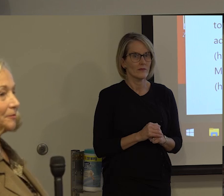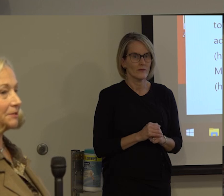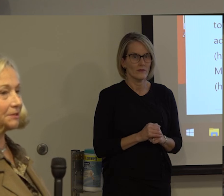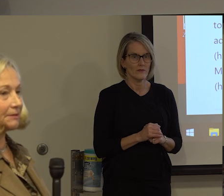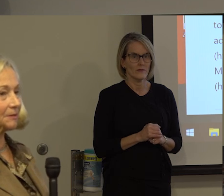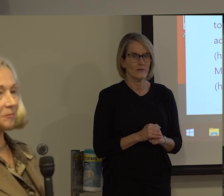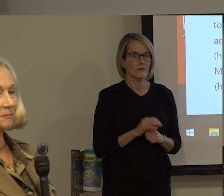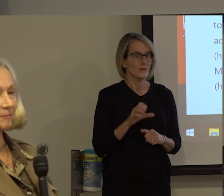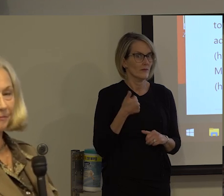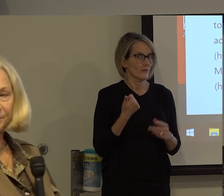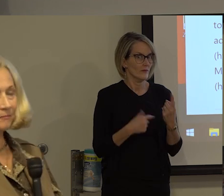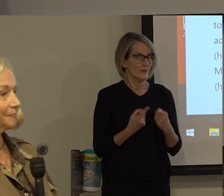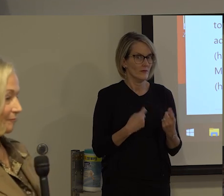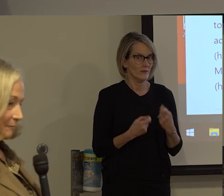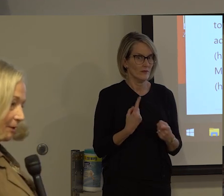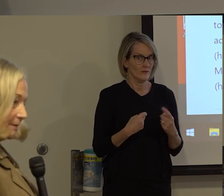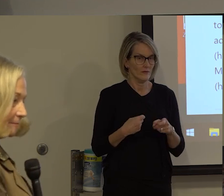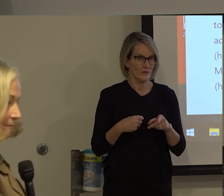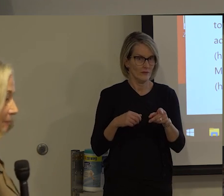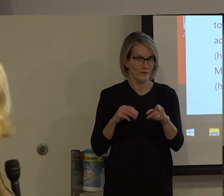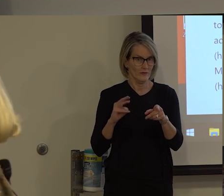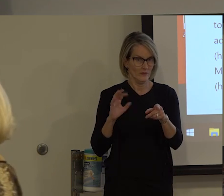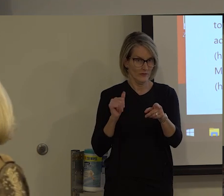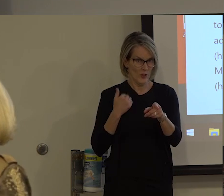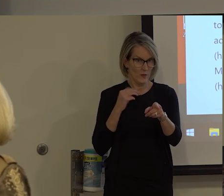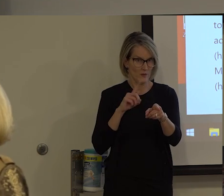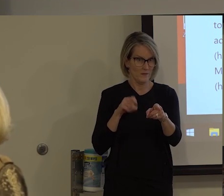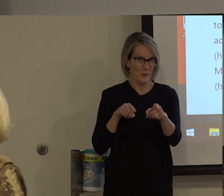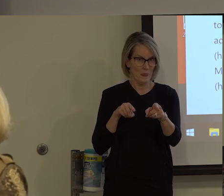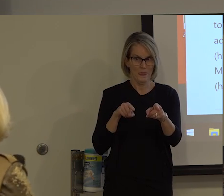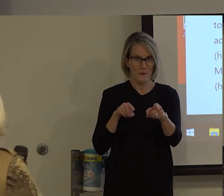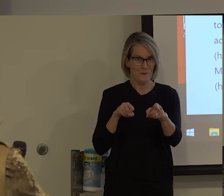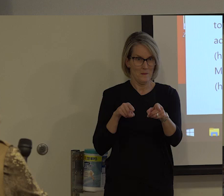Any other questions? Marla.